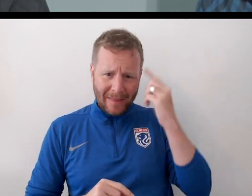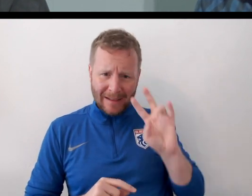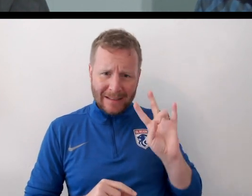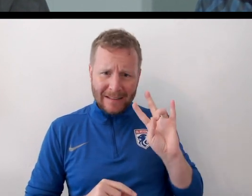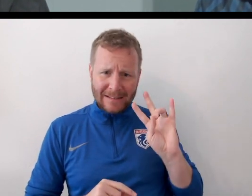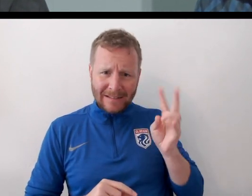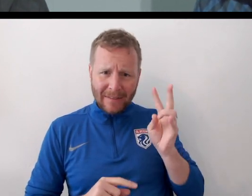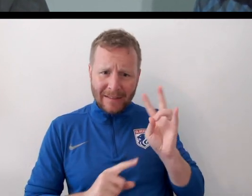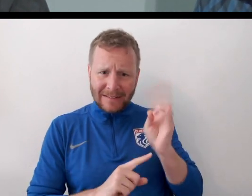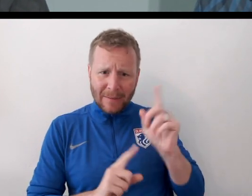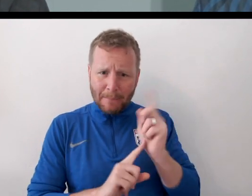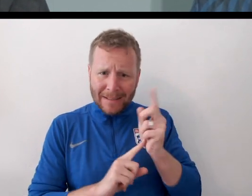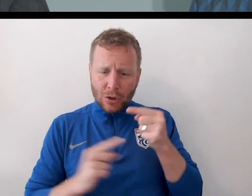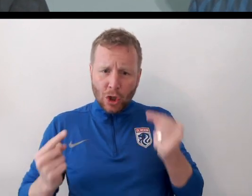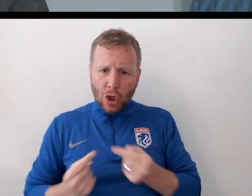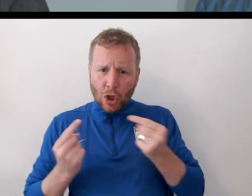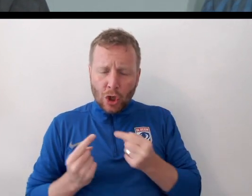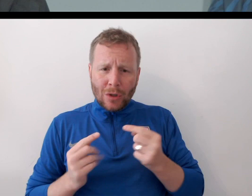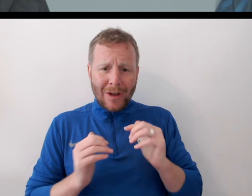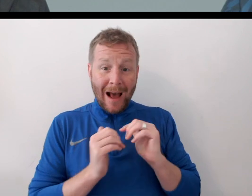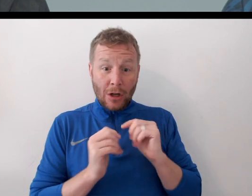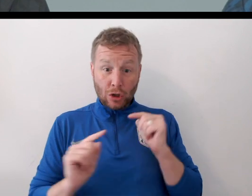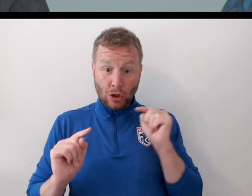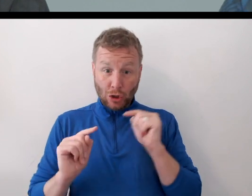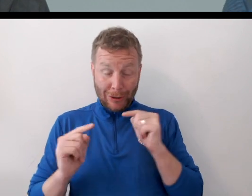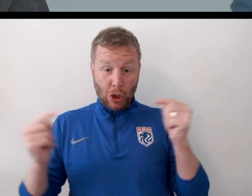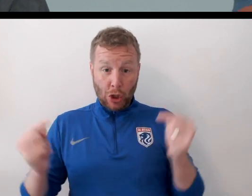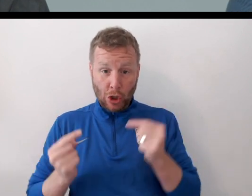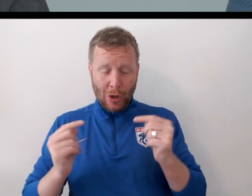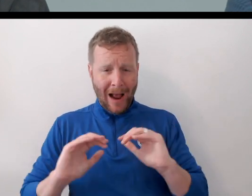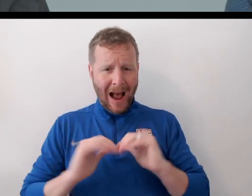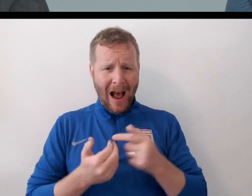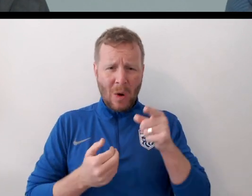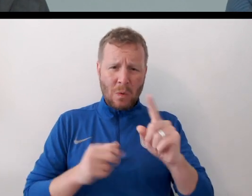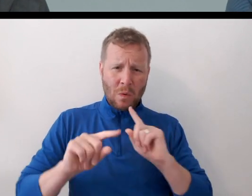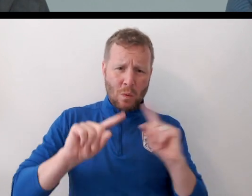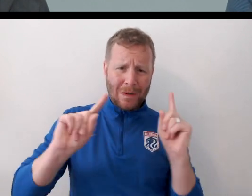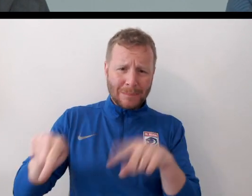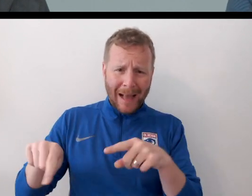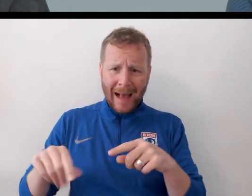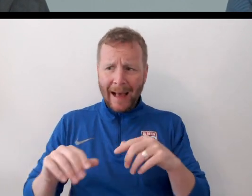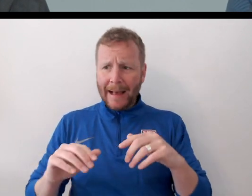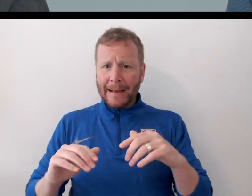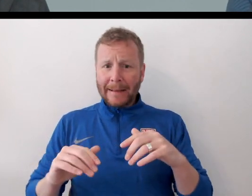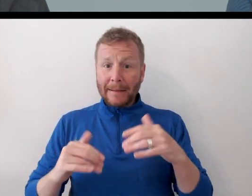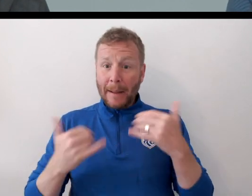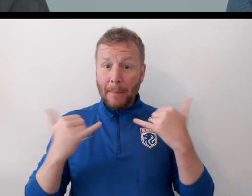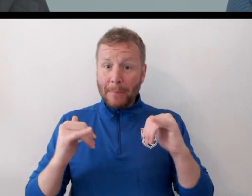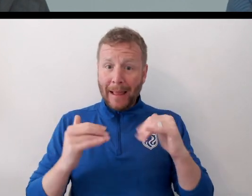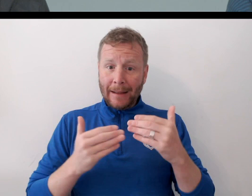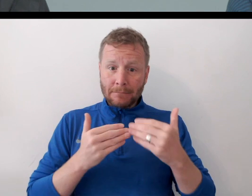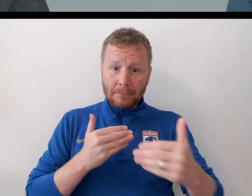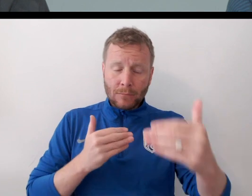minute, I think she went out. I mean, how do you kind of respond to losing a player of that caliber, and how did you manage to play as